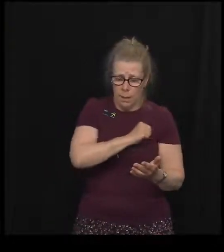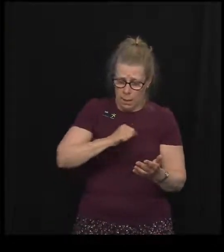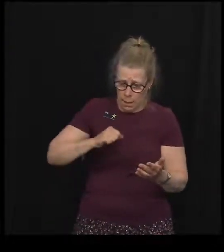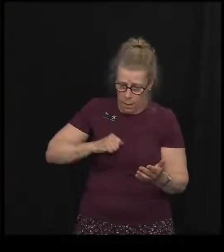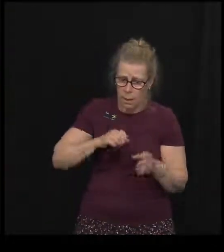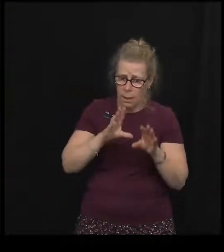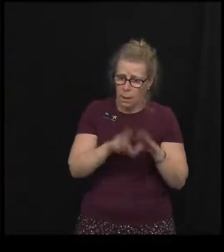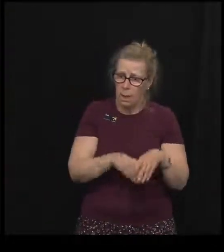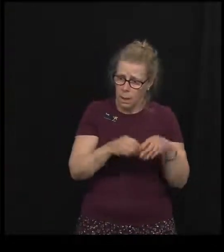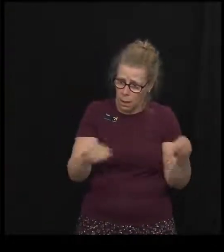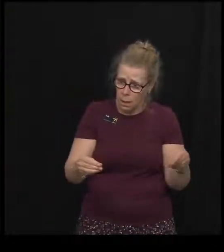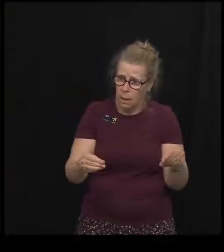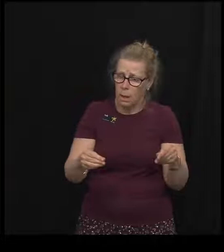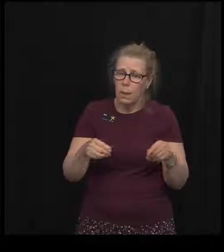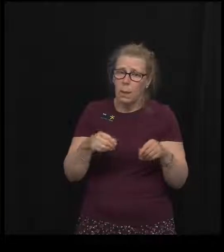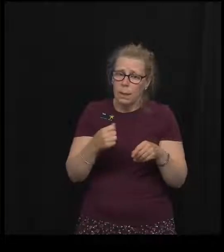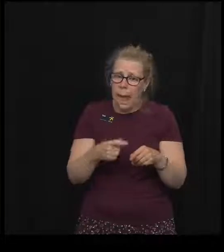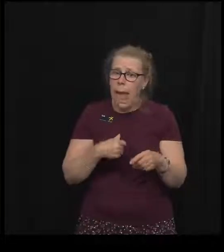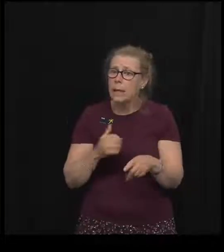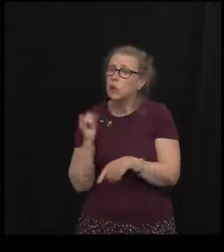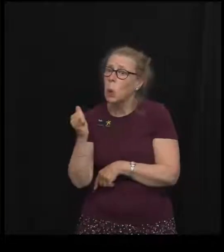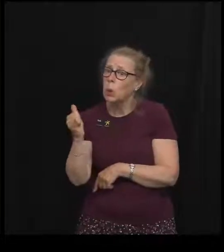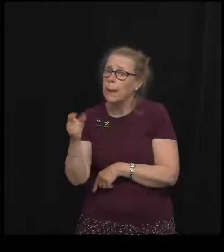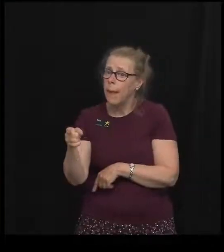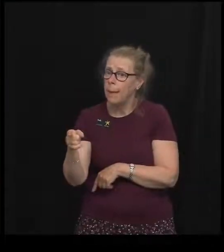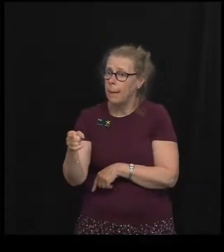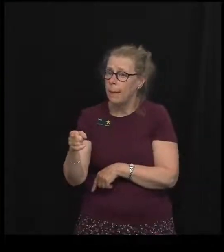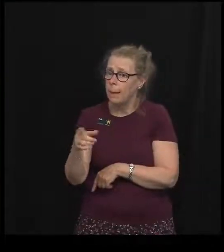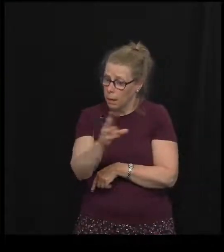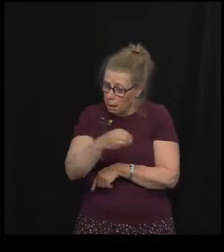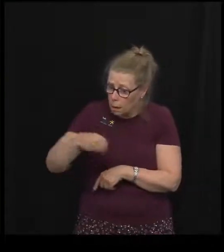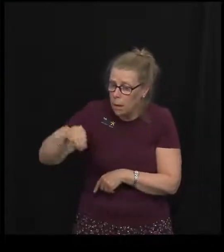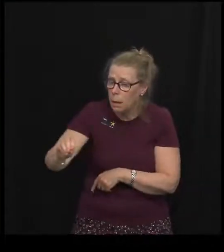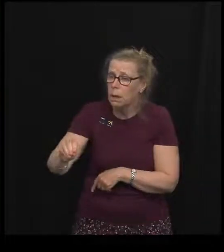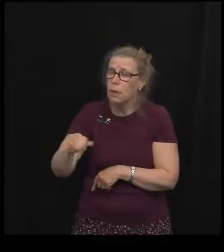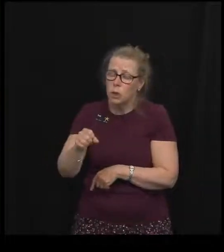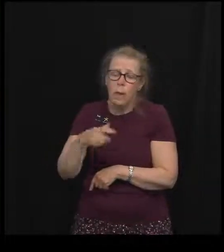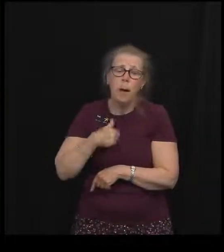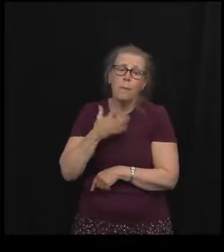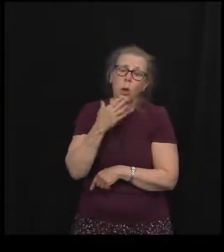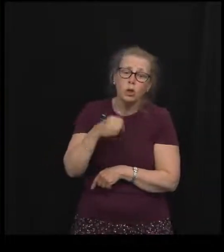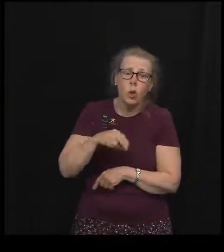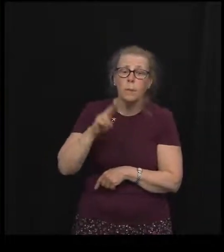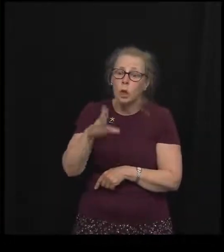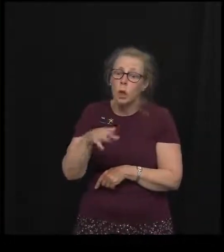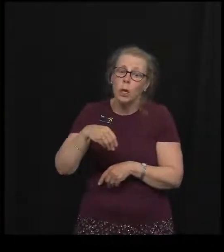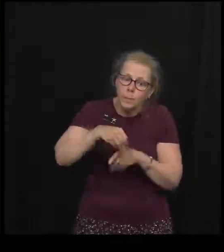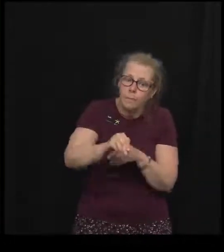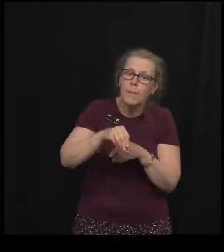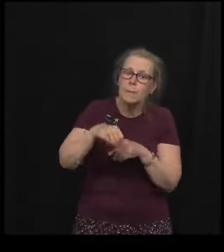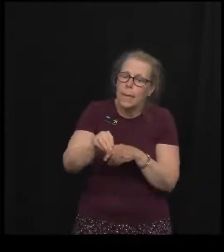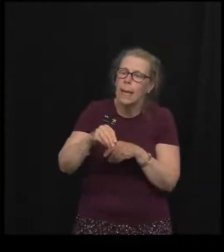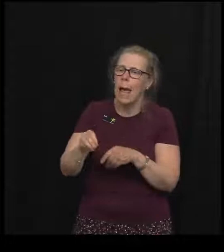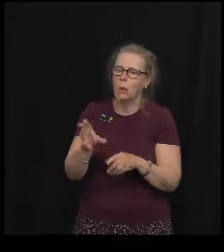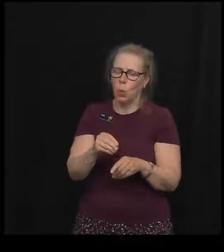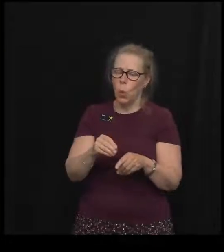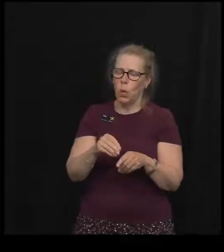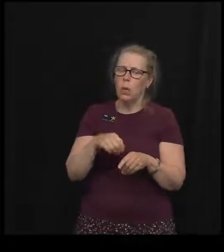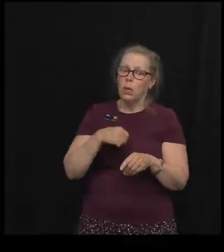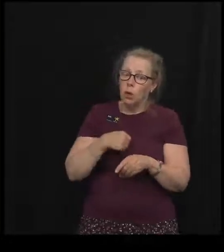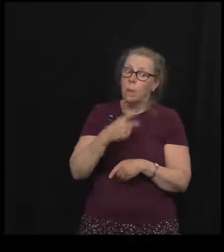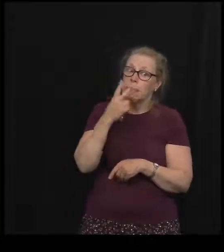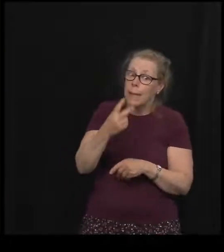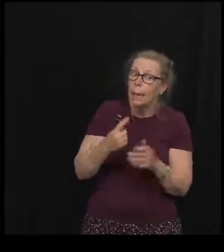budget goes into debt servicing. So when you talk to them about new investments, they see the optics, but the finance